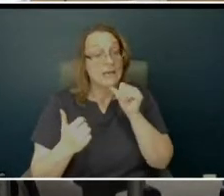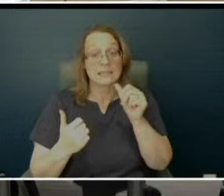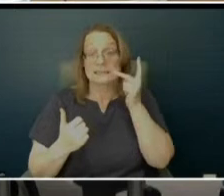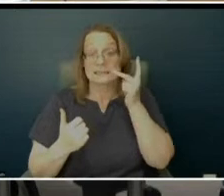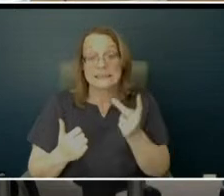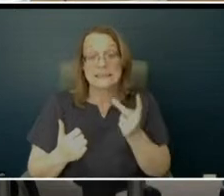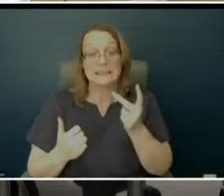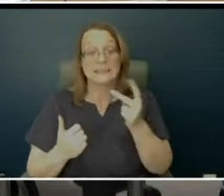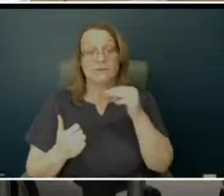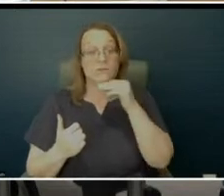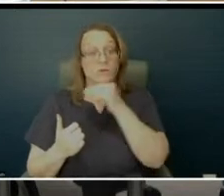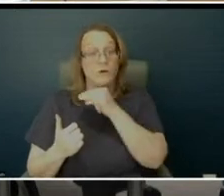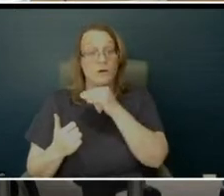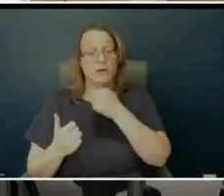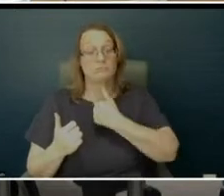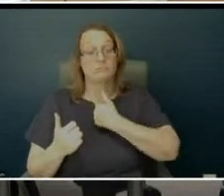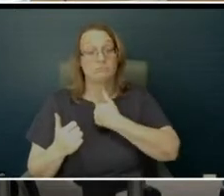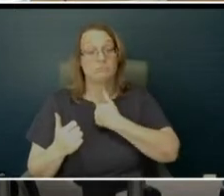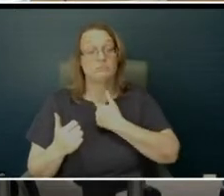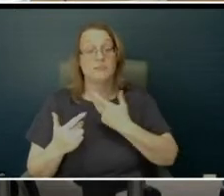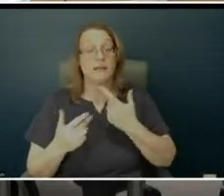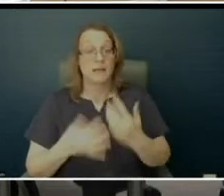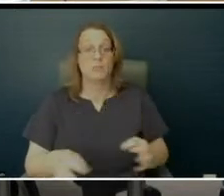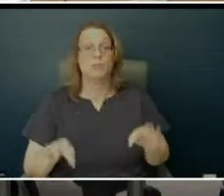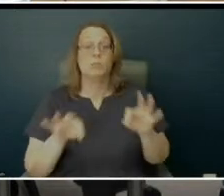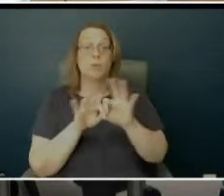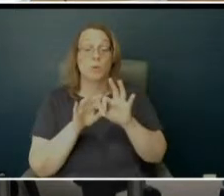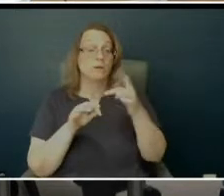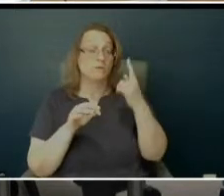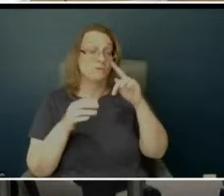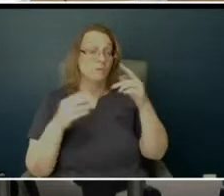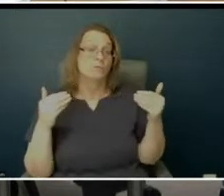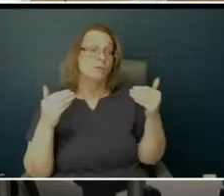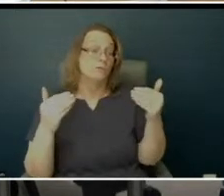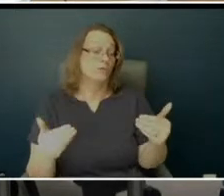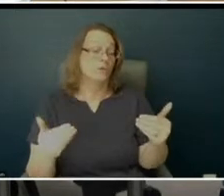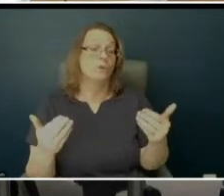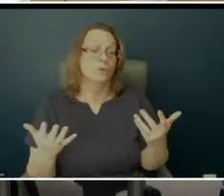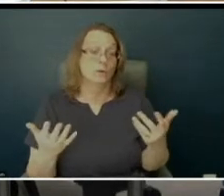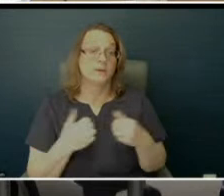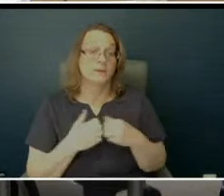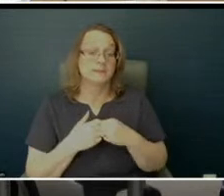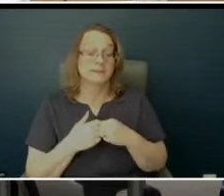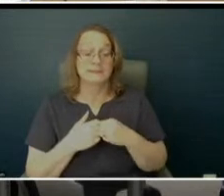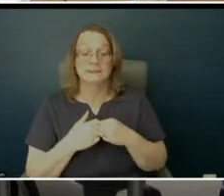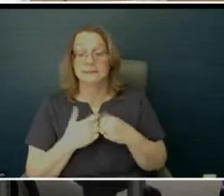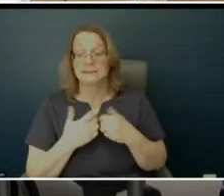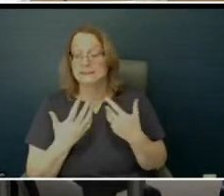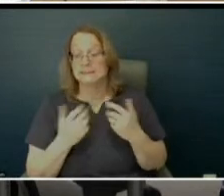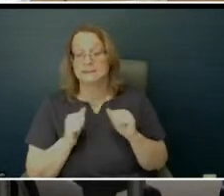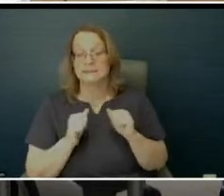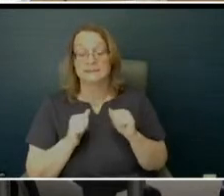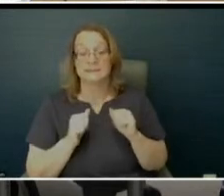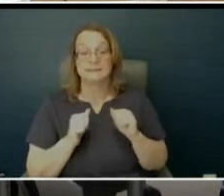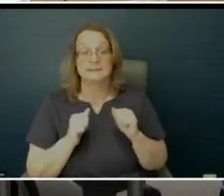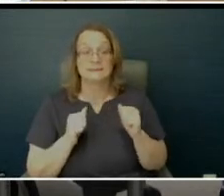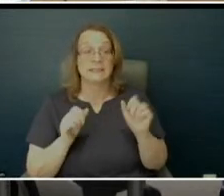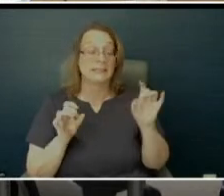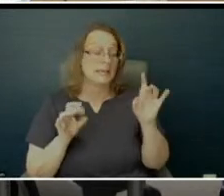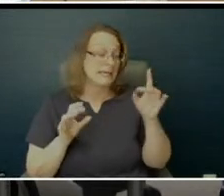really important to moving things forward. And I sort of shudder to think what the situation would have been